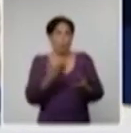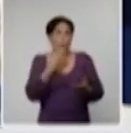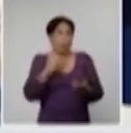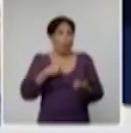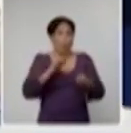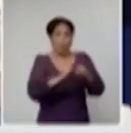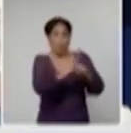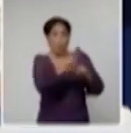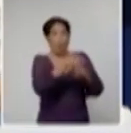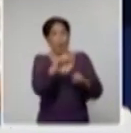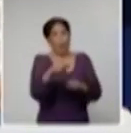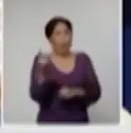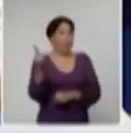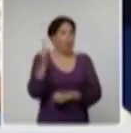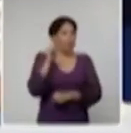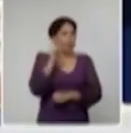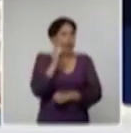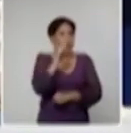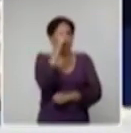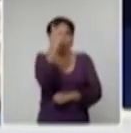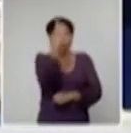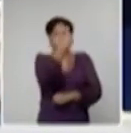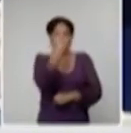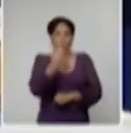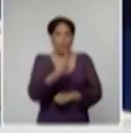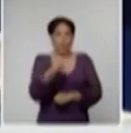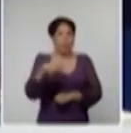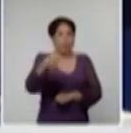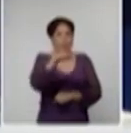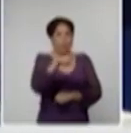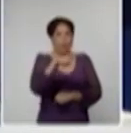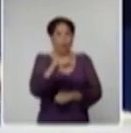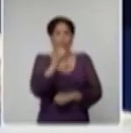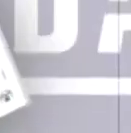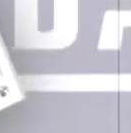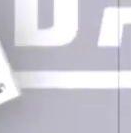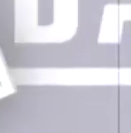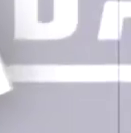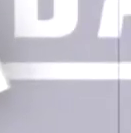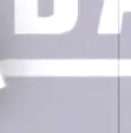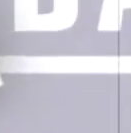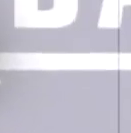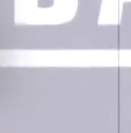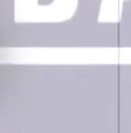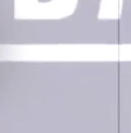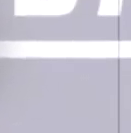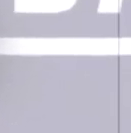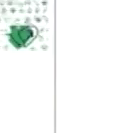information we had for today in terms of the national and international situation.